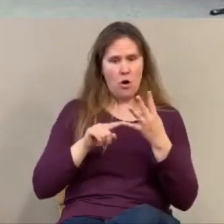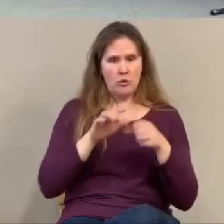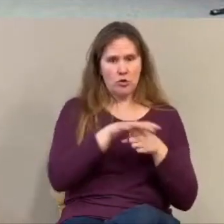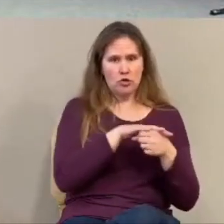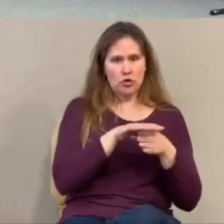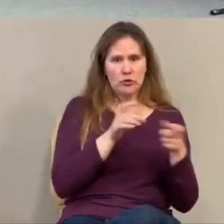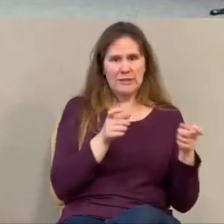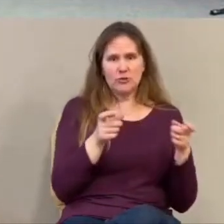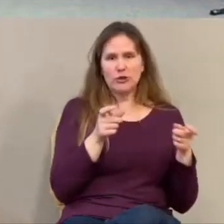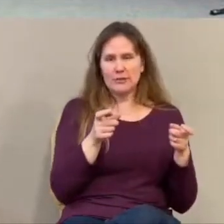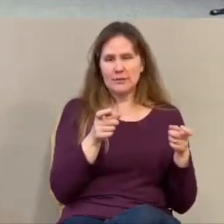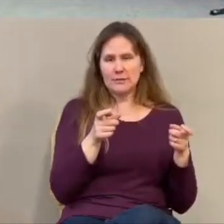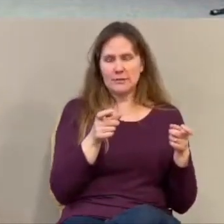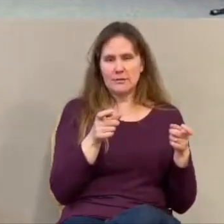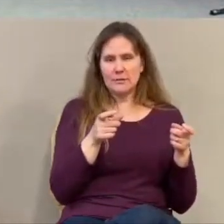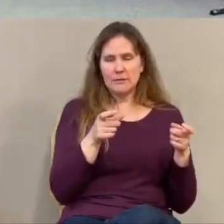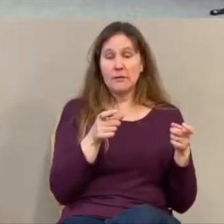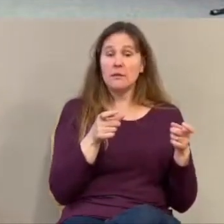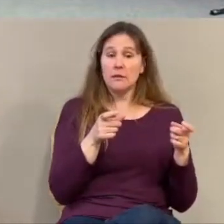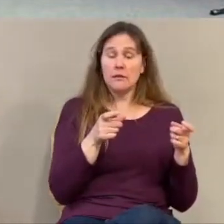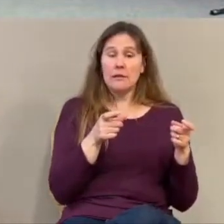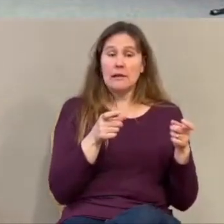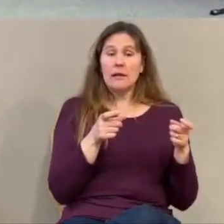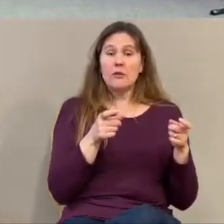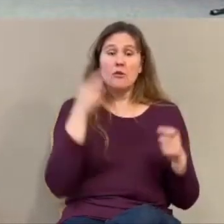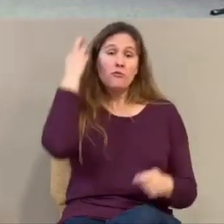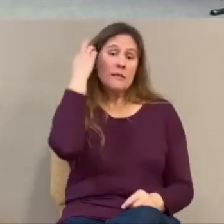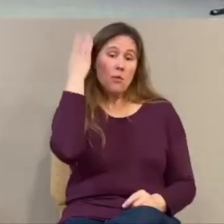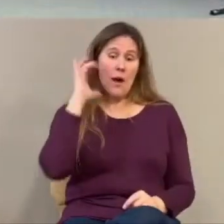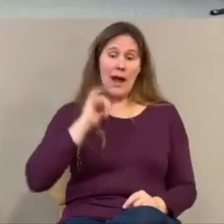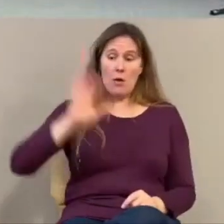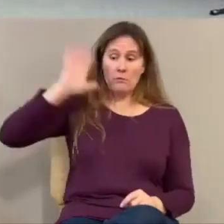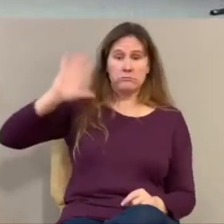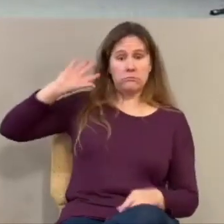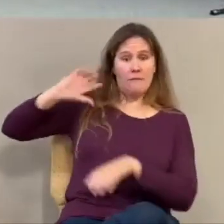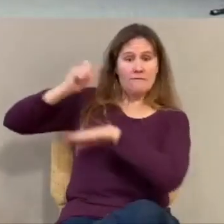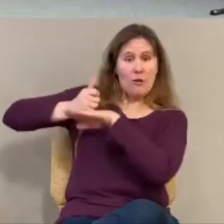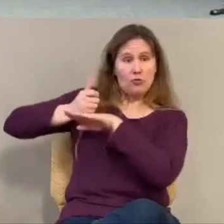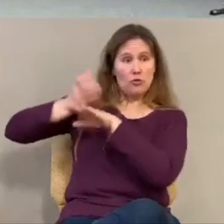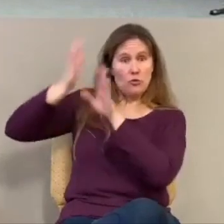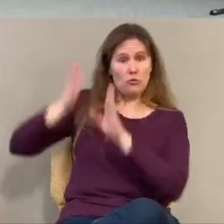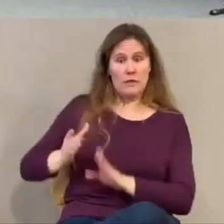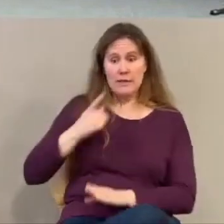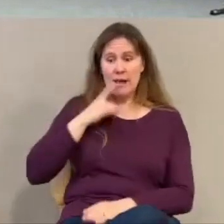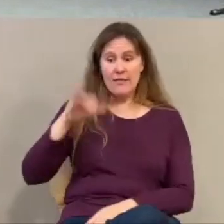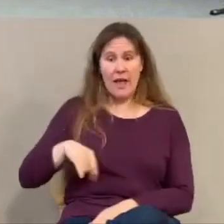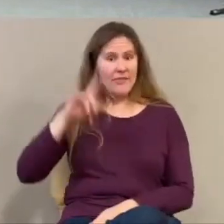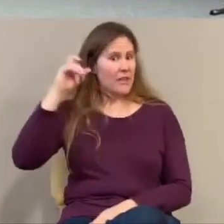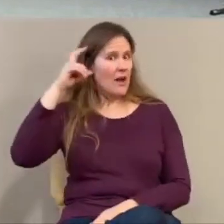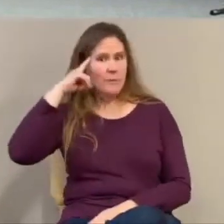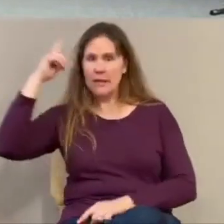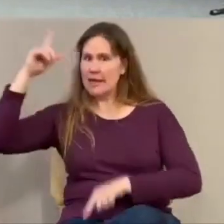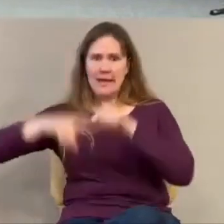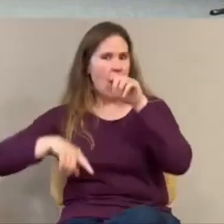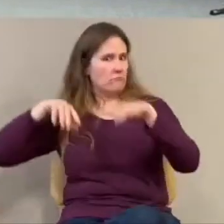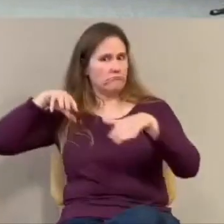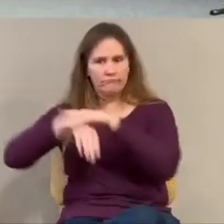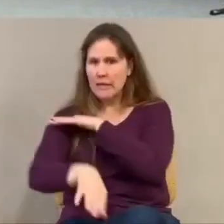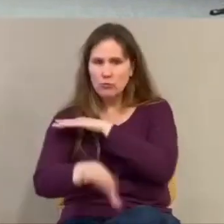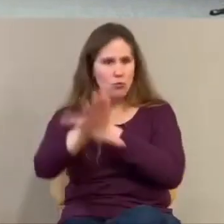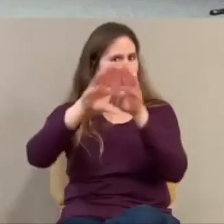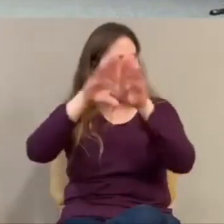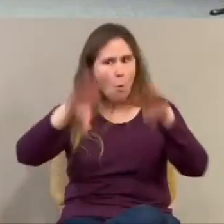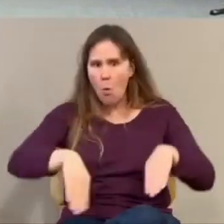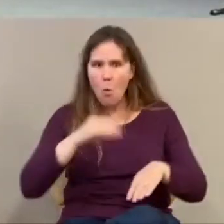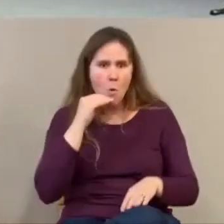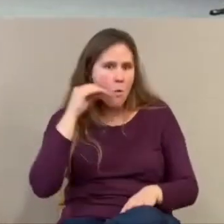jurisdictions. The reason our founders made it that the government cannot come into your